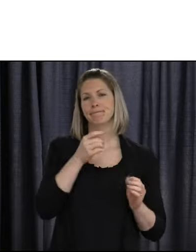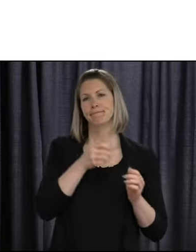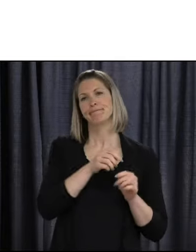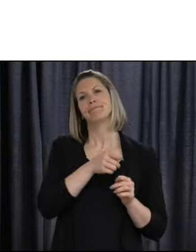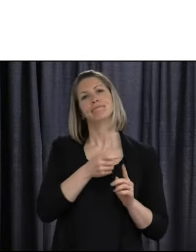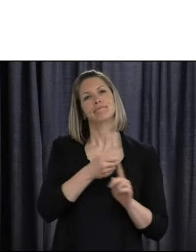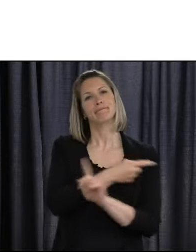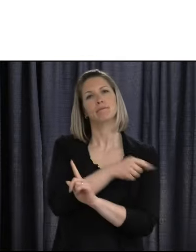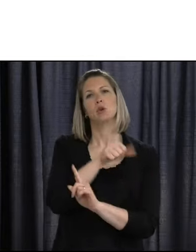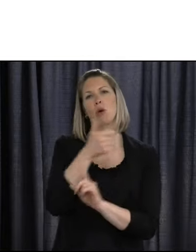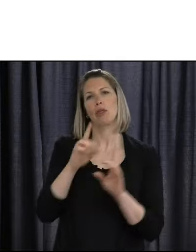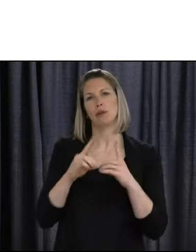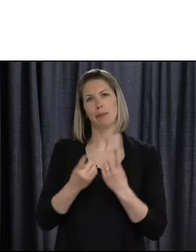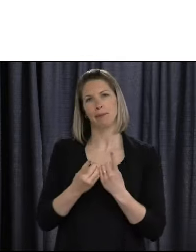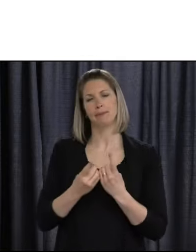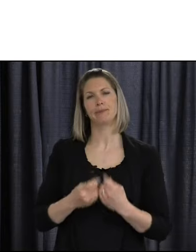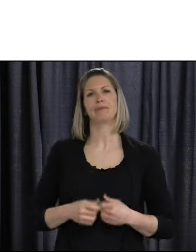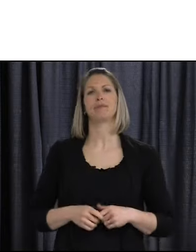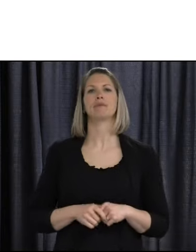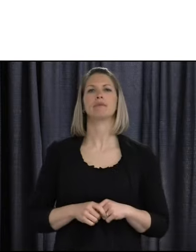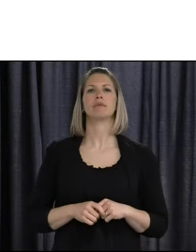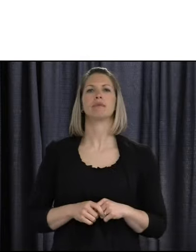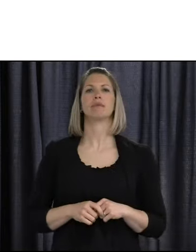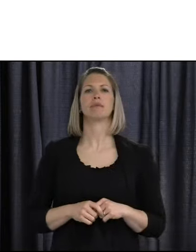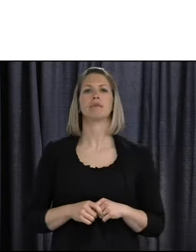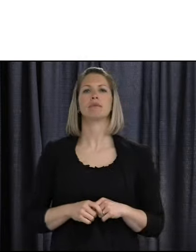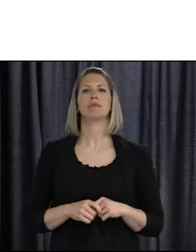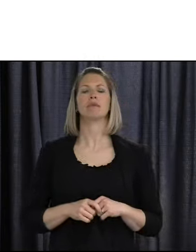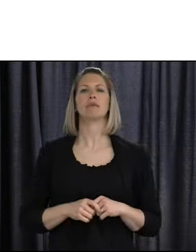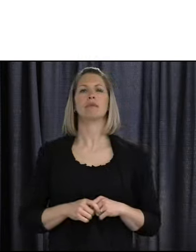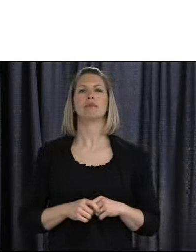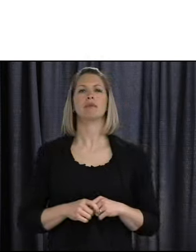response. Reporters will ask questions in the order